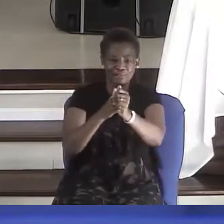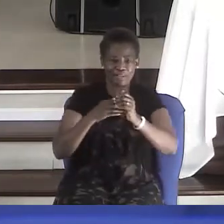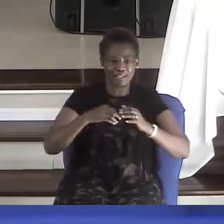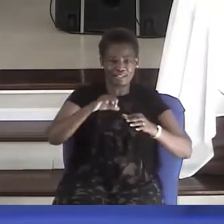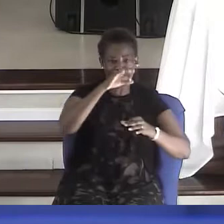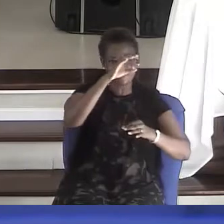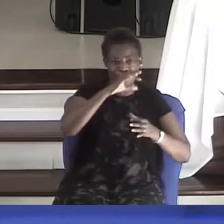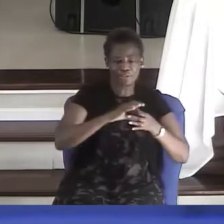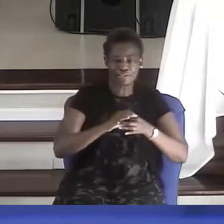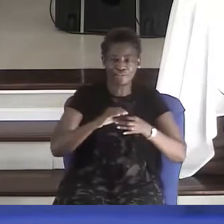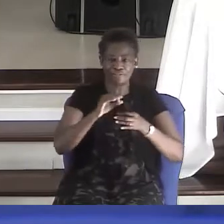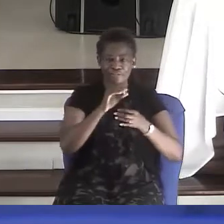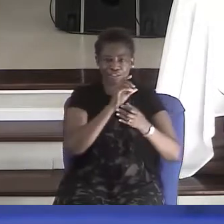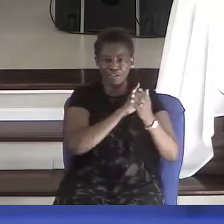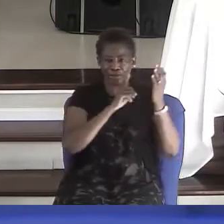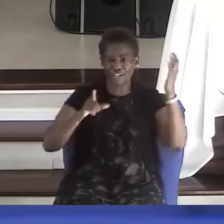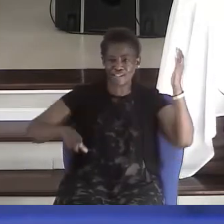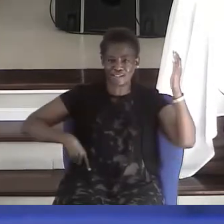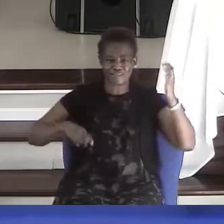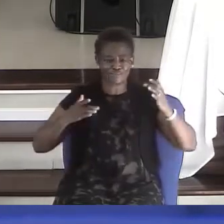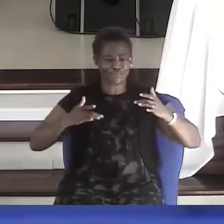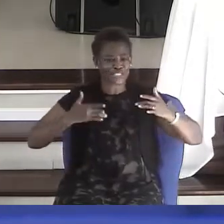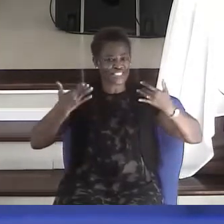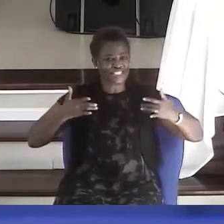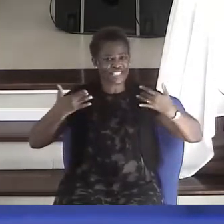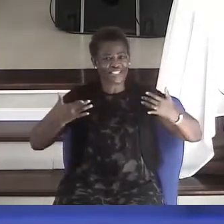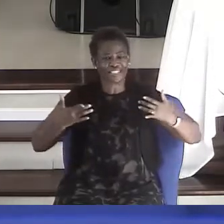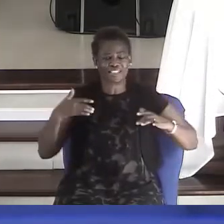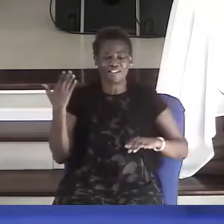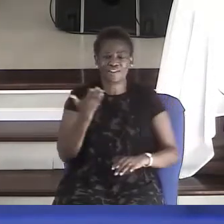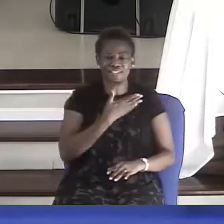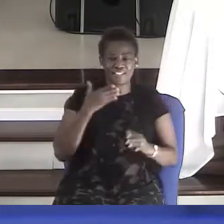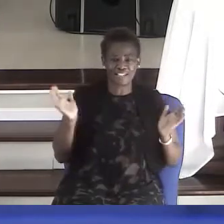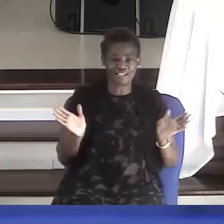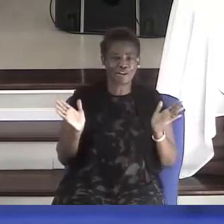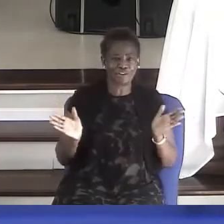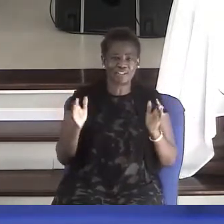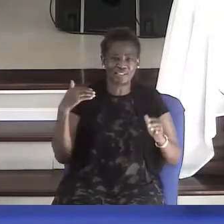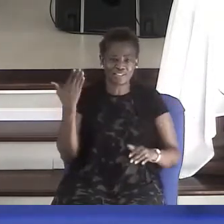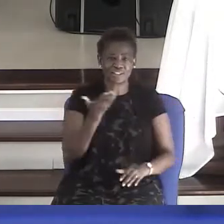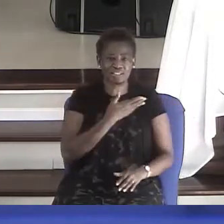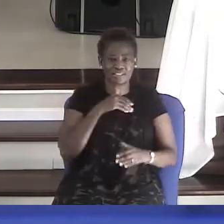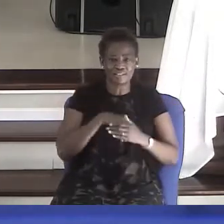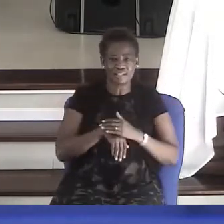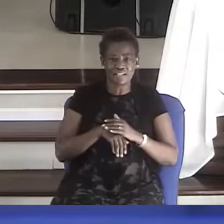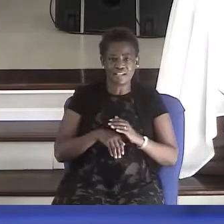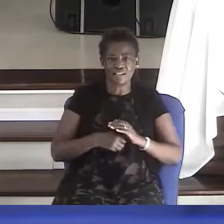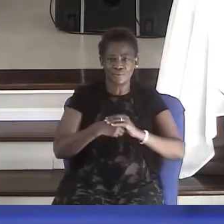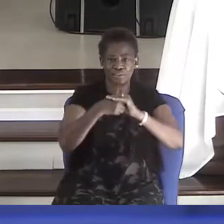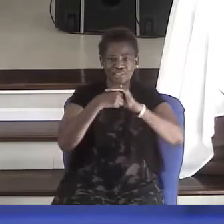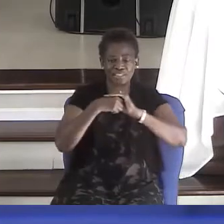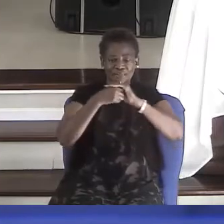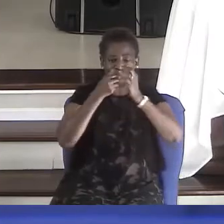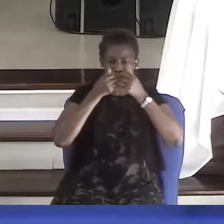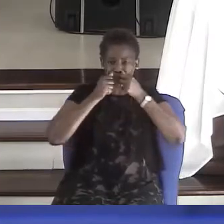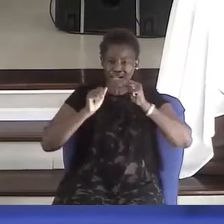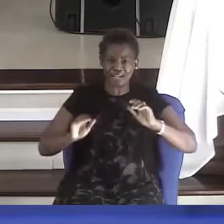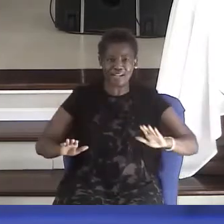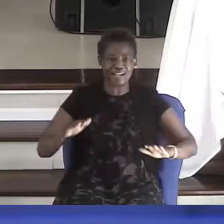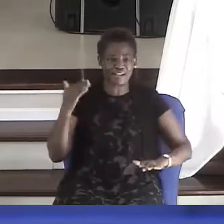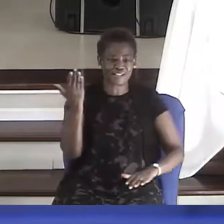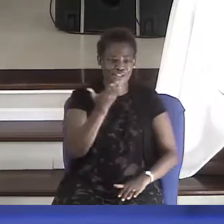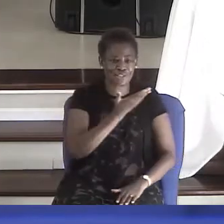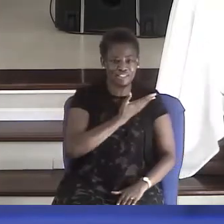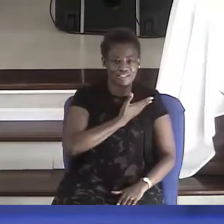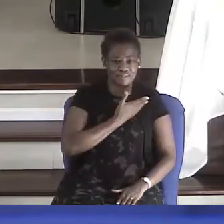stimulated us, encouraged us in worship, and blessed us in such a wonderful way.